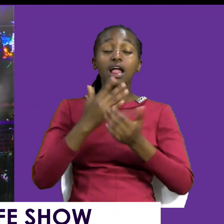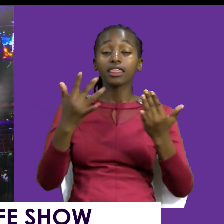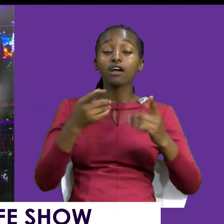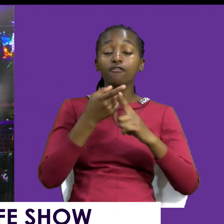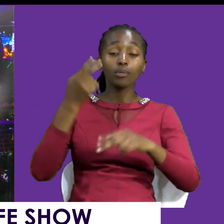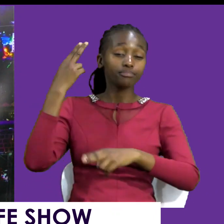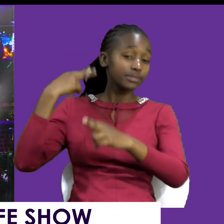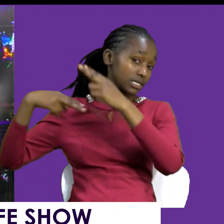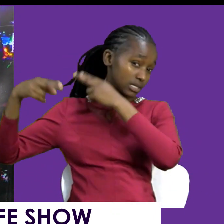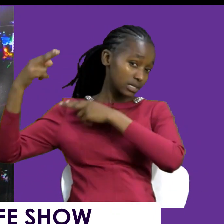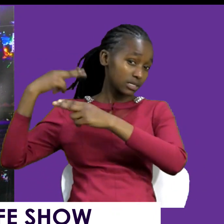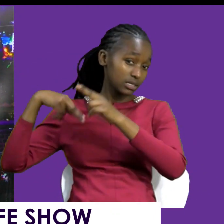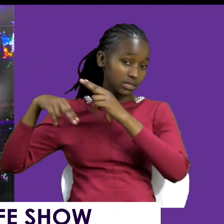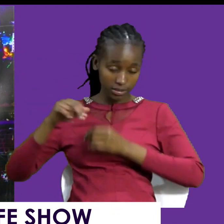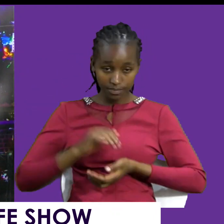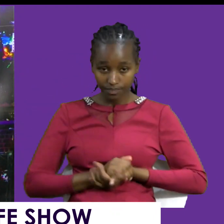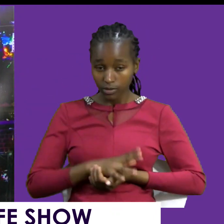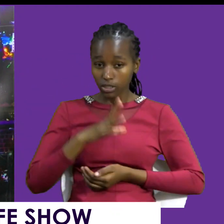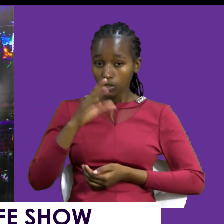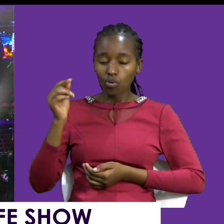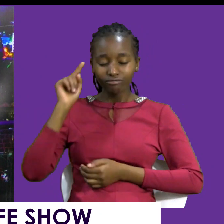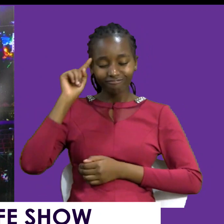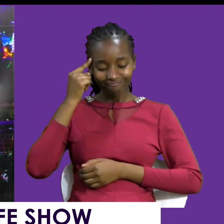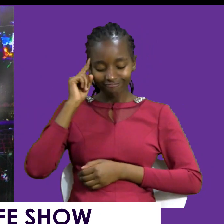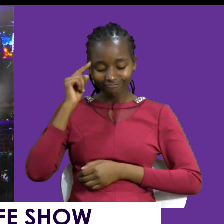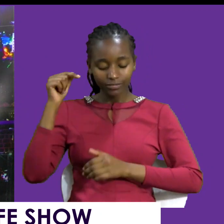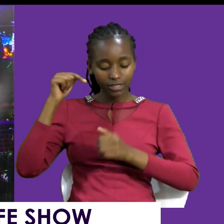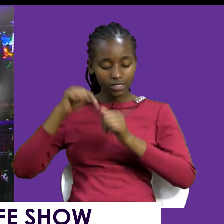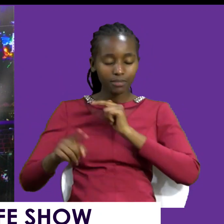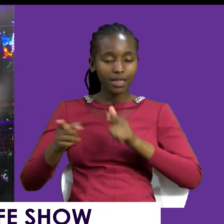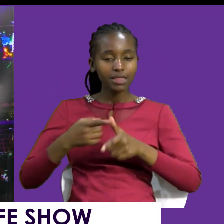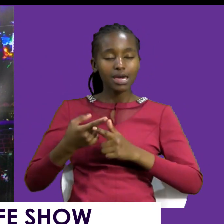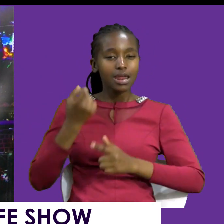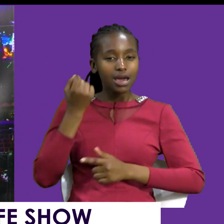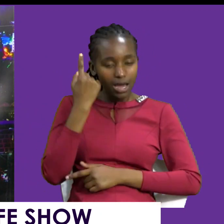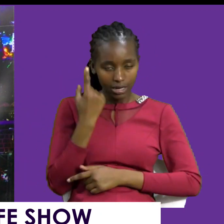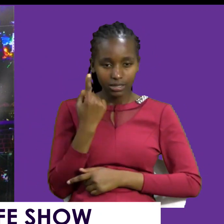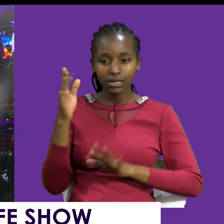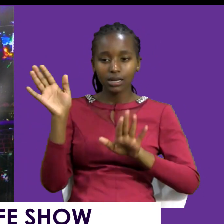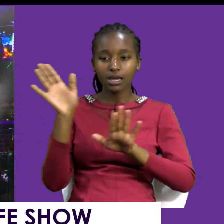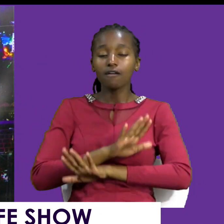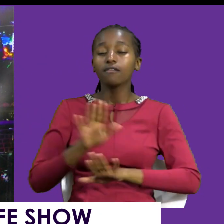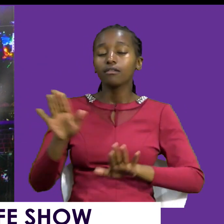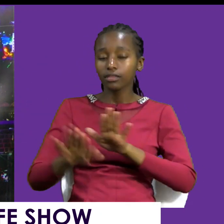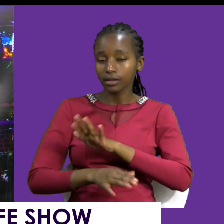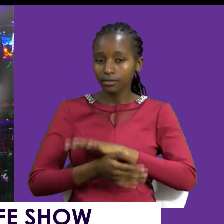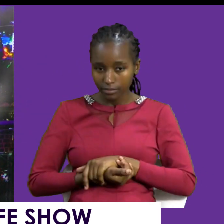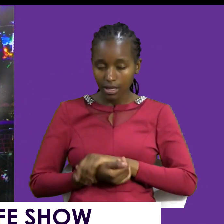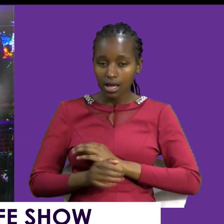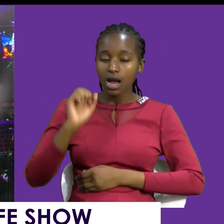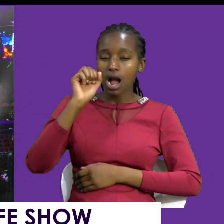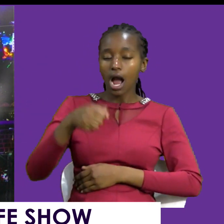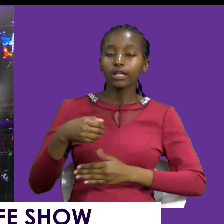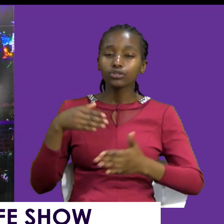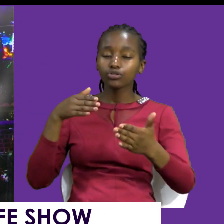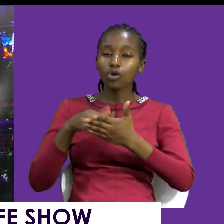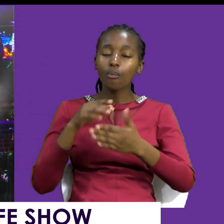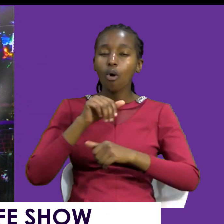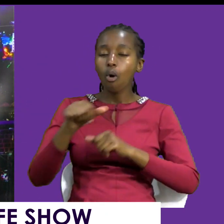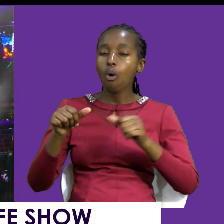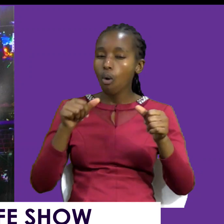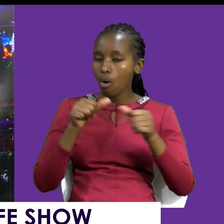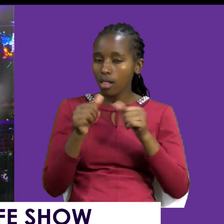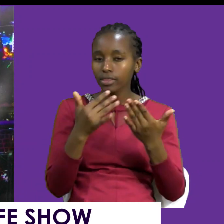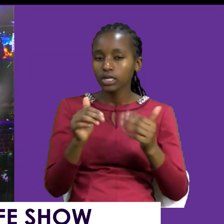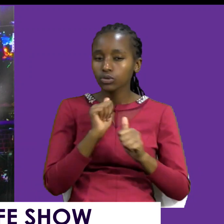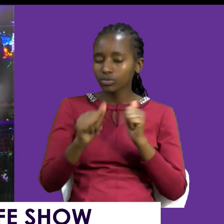need to go back into it. Start relieving it. Start taking away the junk that was put in you. Start putting